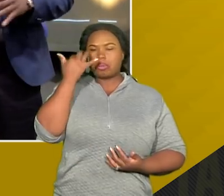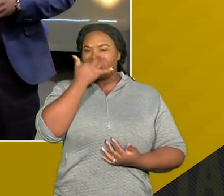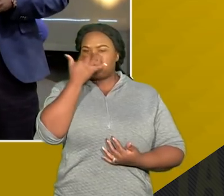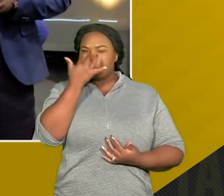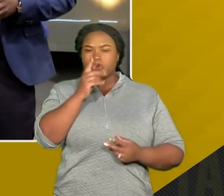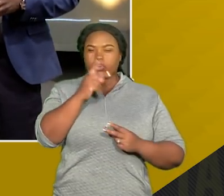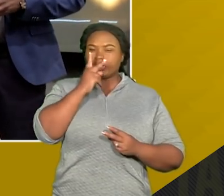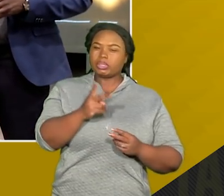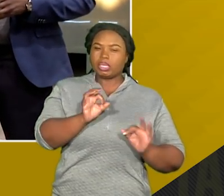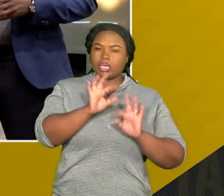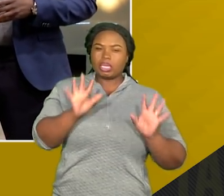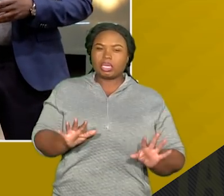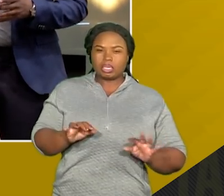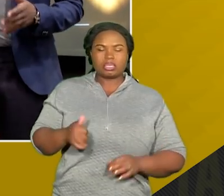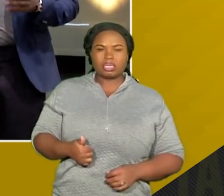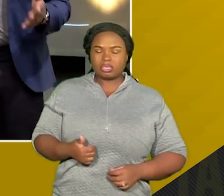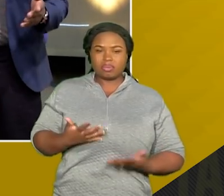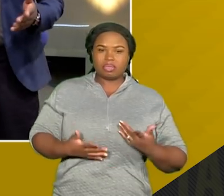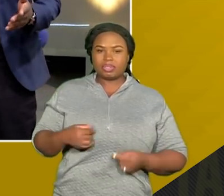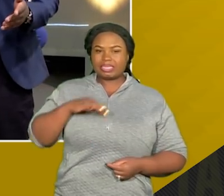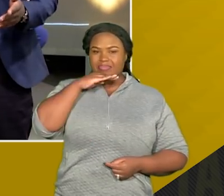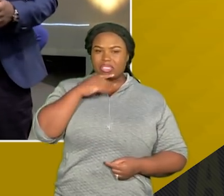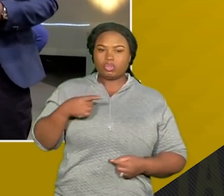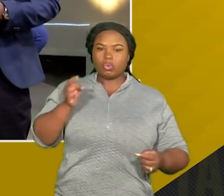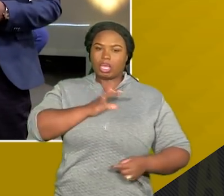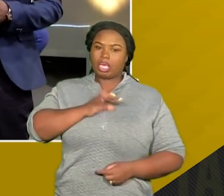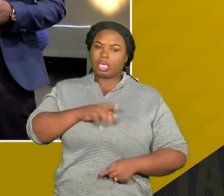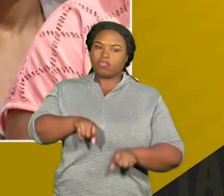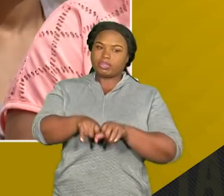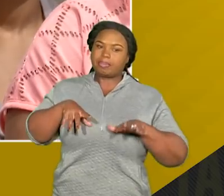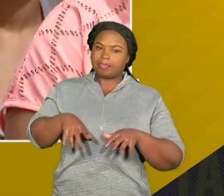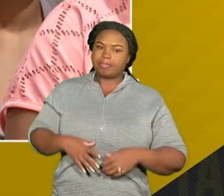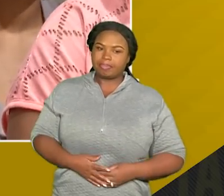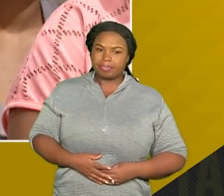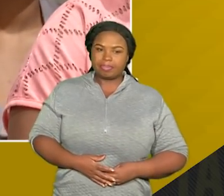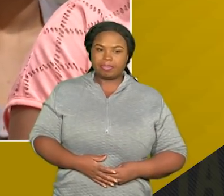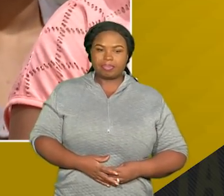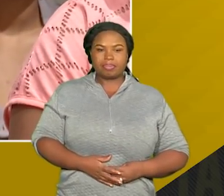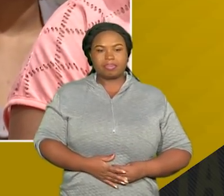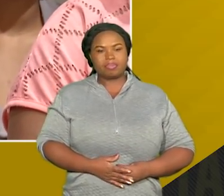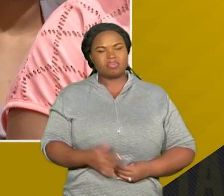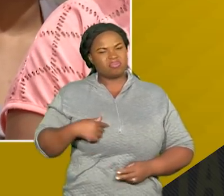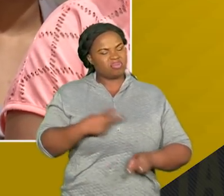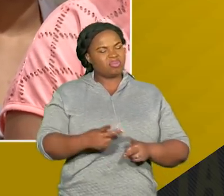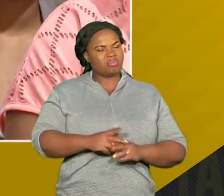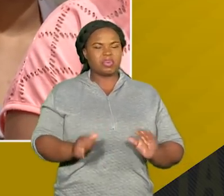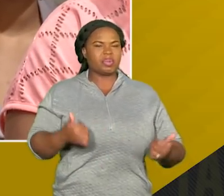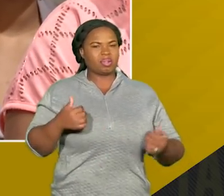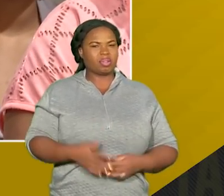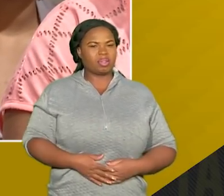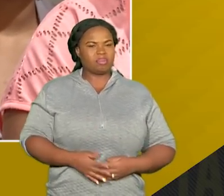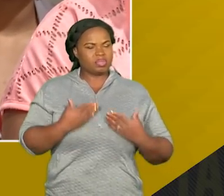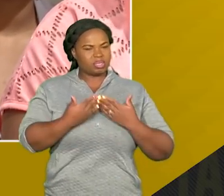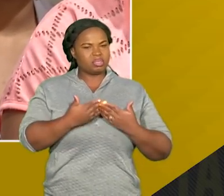ungakwasazi nokubhala kwakungenziwa mhlawumbe ukuthi awukho prepared to write that exam. I will say, when you prepared, like, when